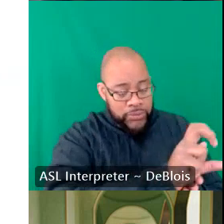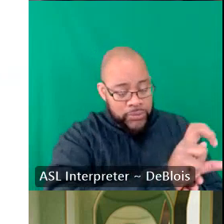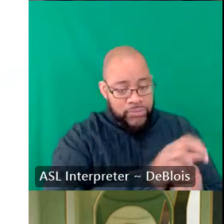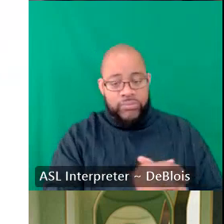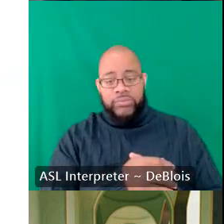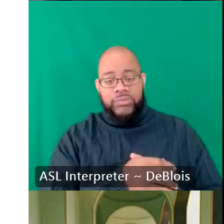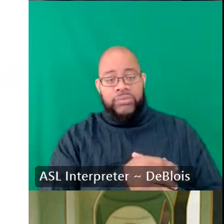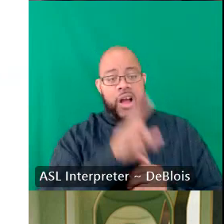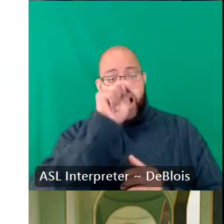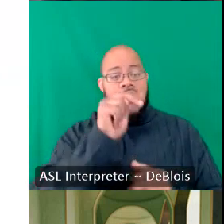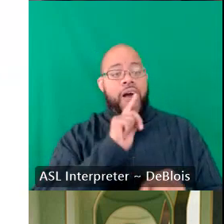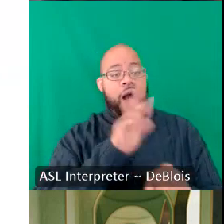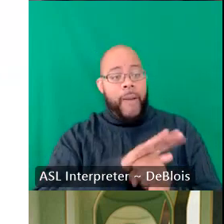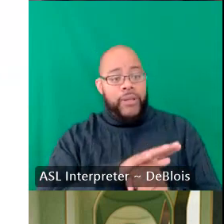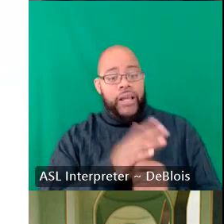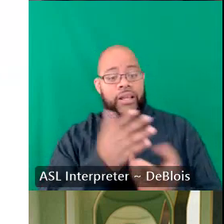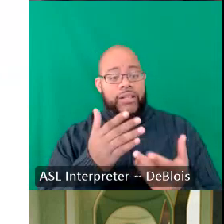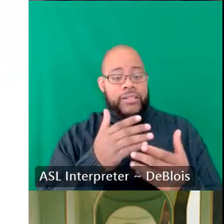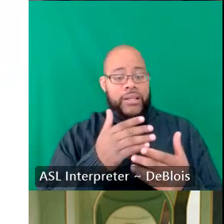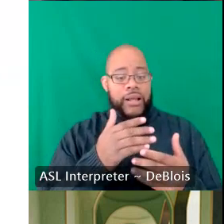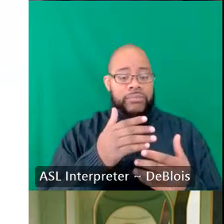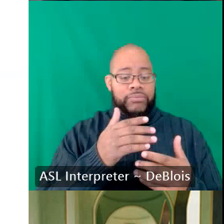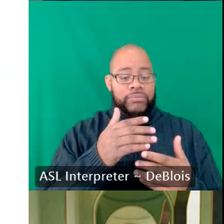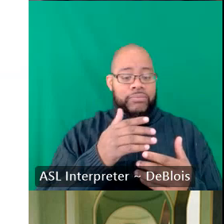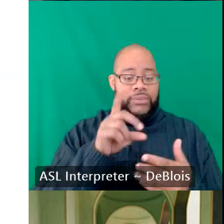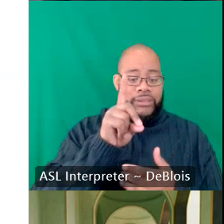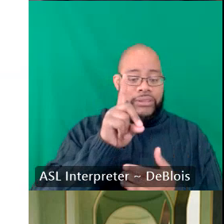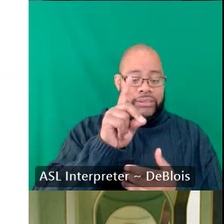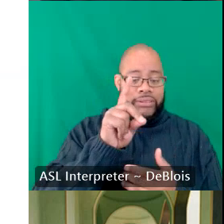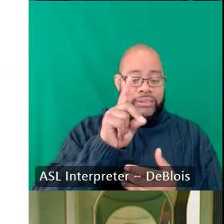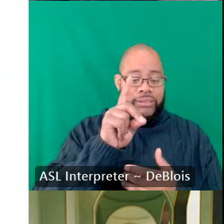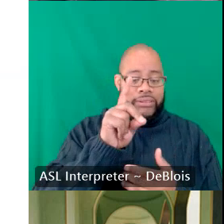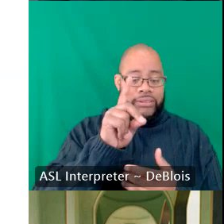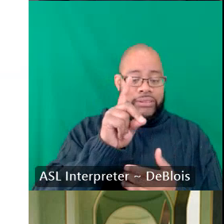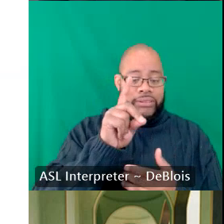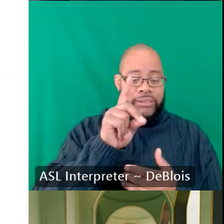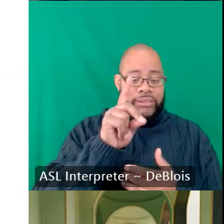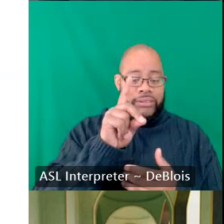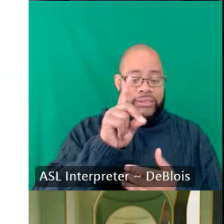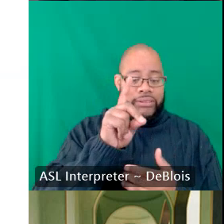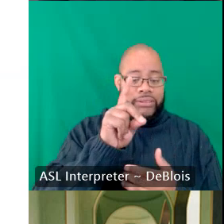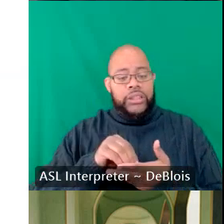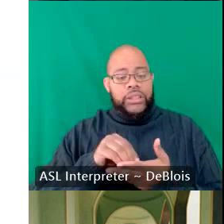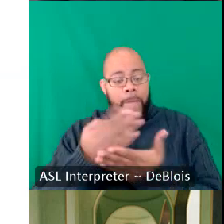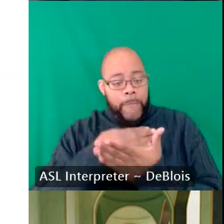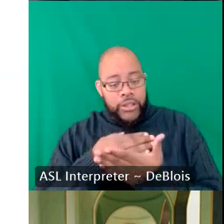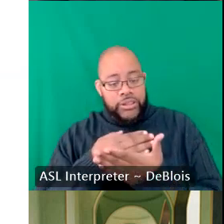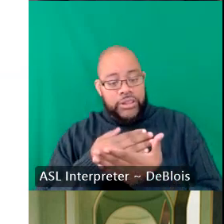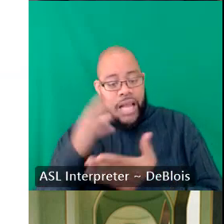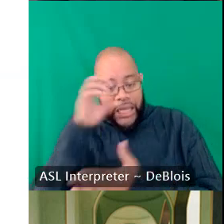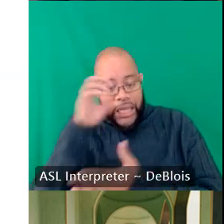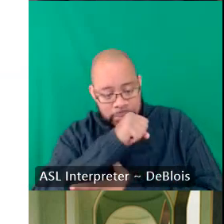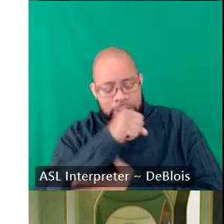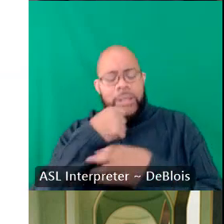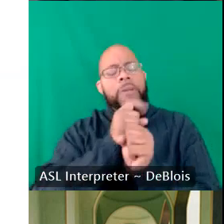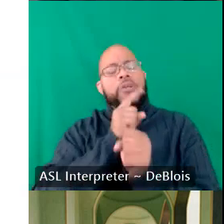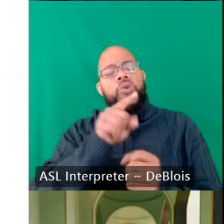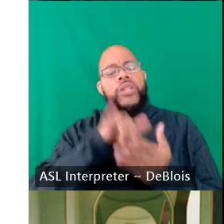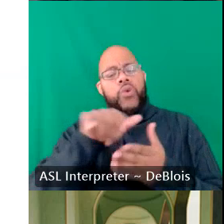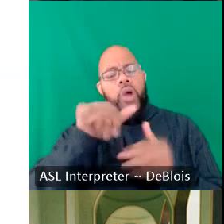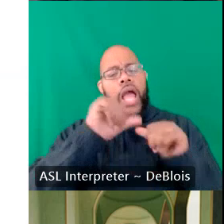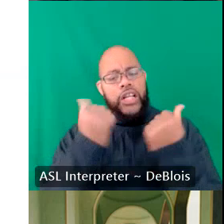unobligated balances, max data entry, preparation of budget estimates, basically to make sure that your